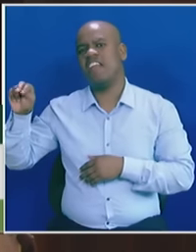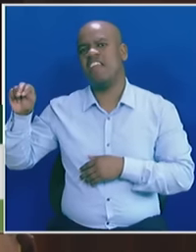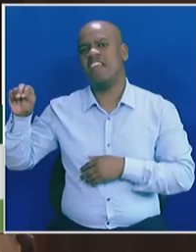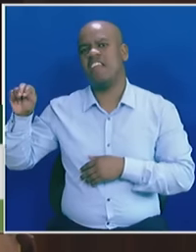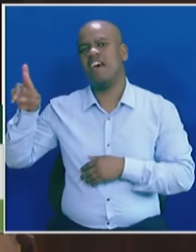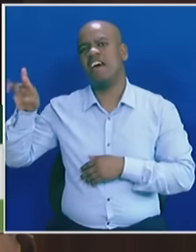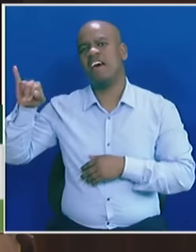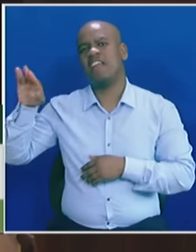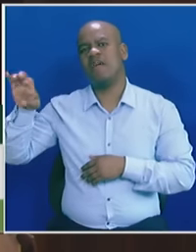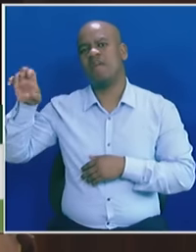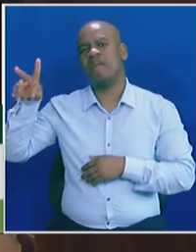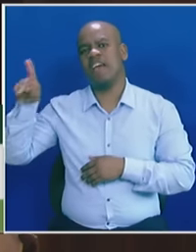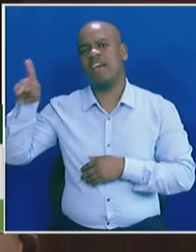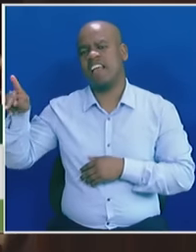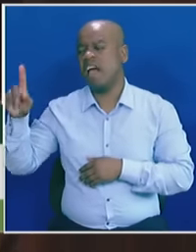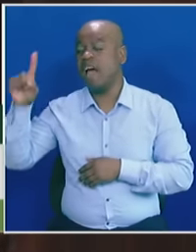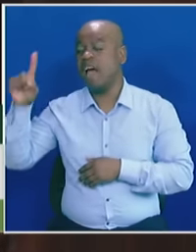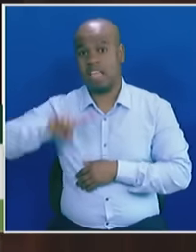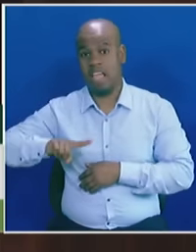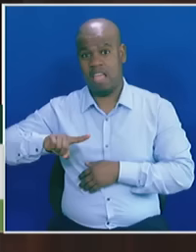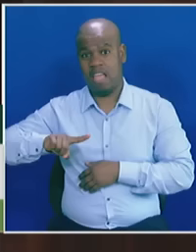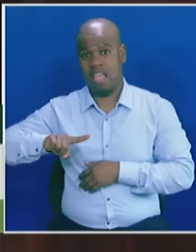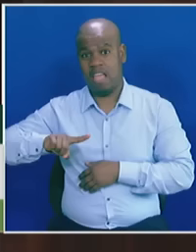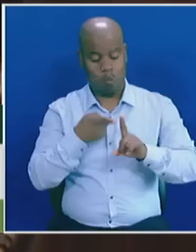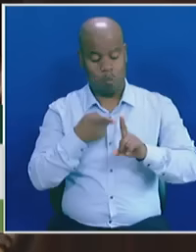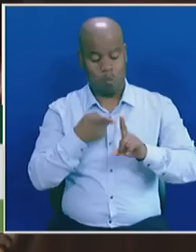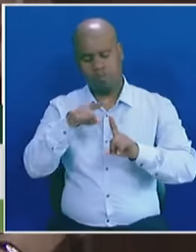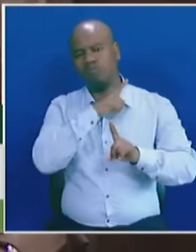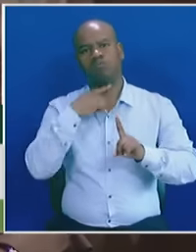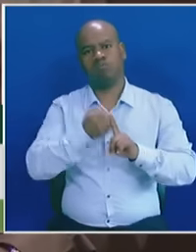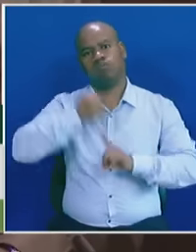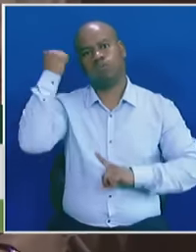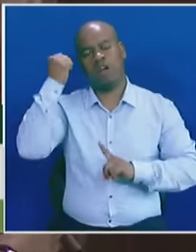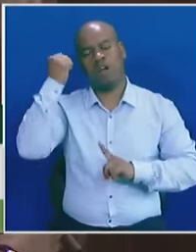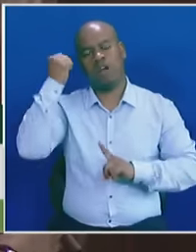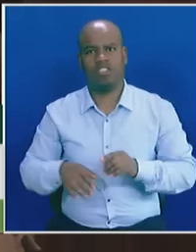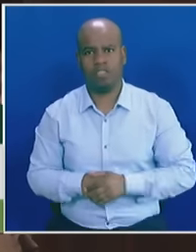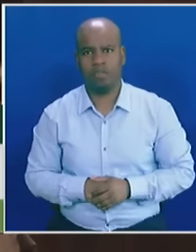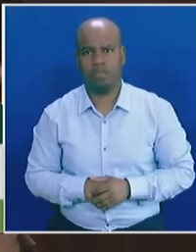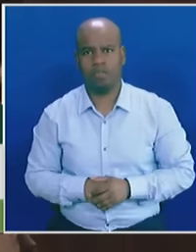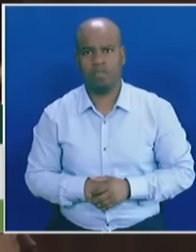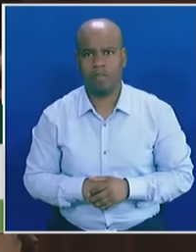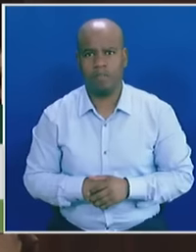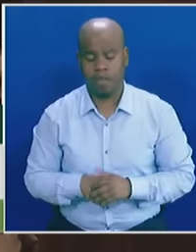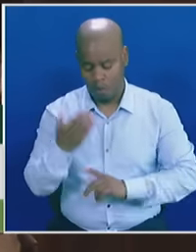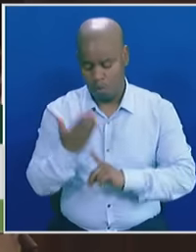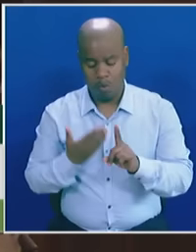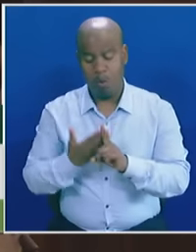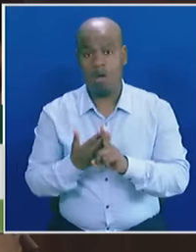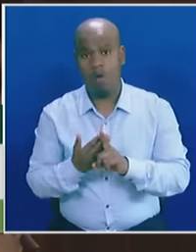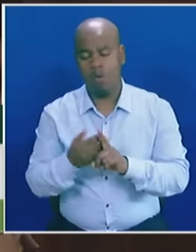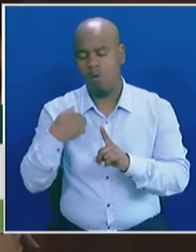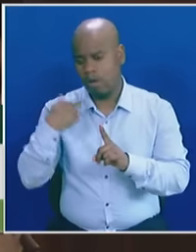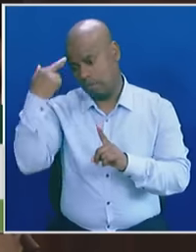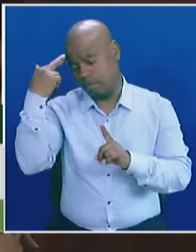do this. I also want to raise the name of our lovable Comrade